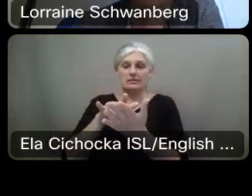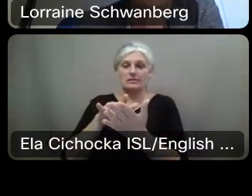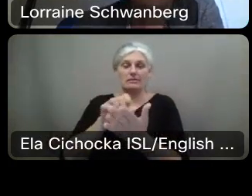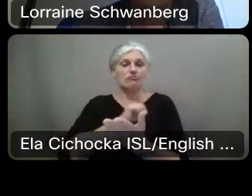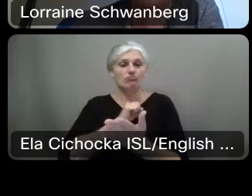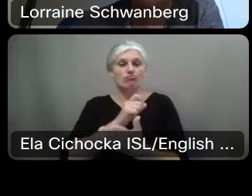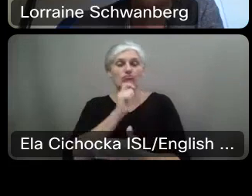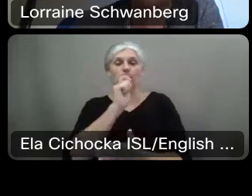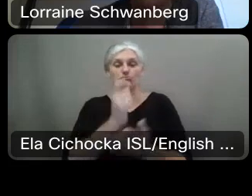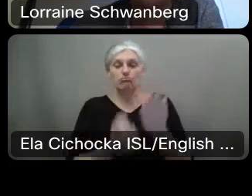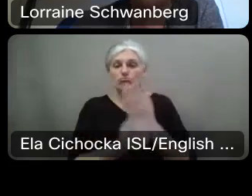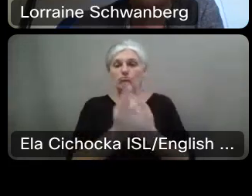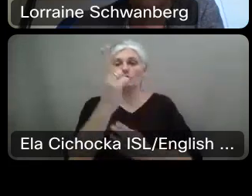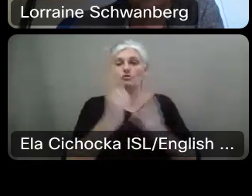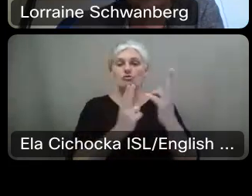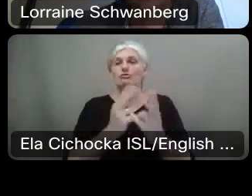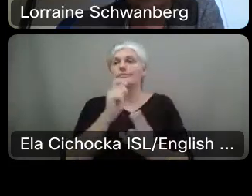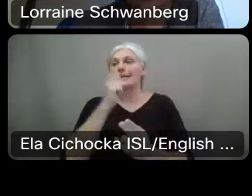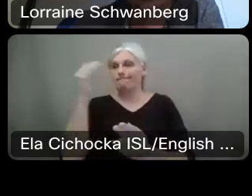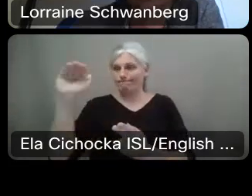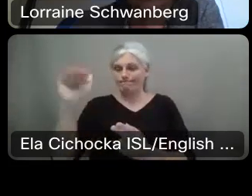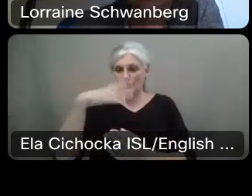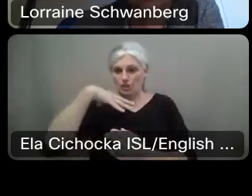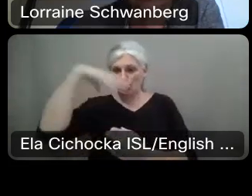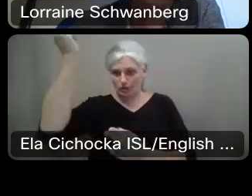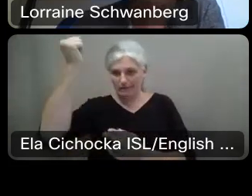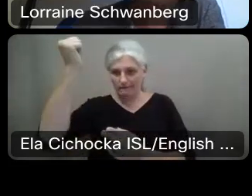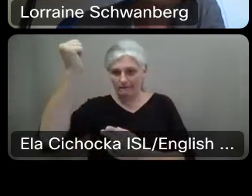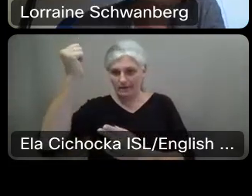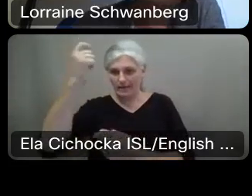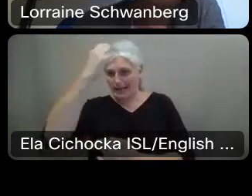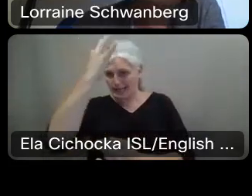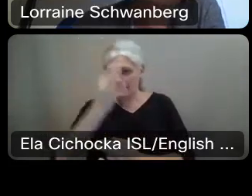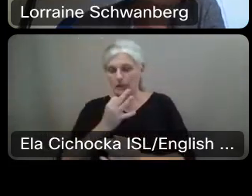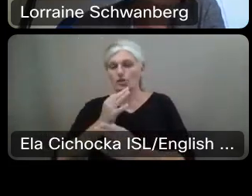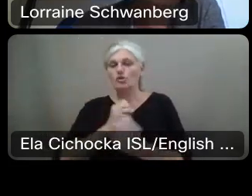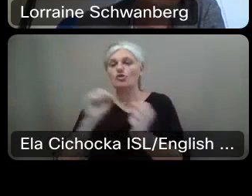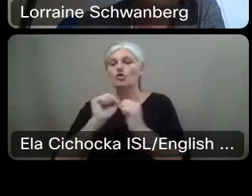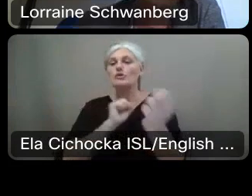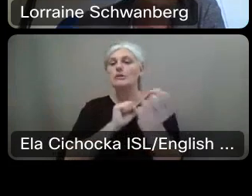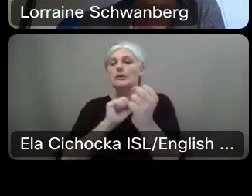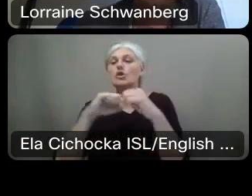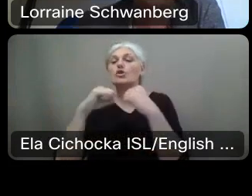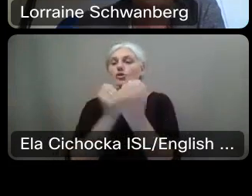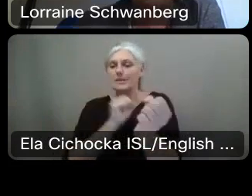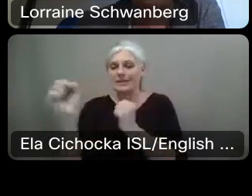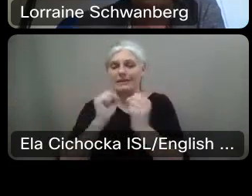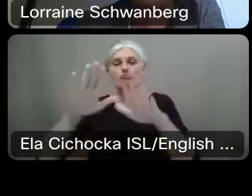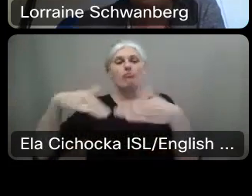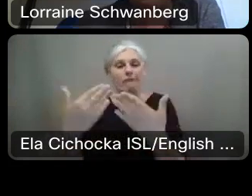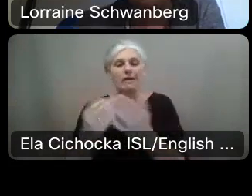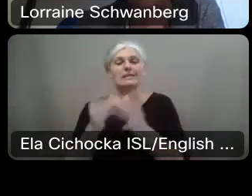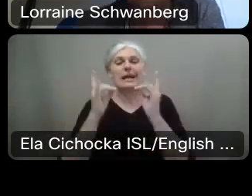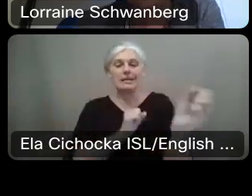notifiable incident occurred, it shall notify the Chief Inspector of Social Services. A health service provider which provides a health service